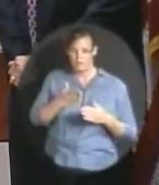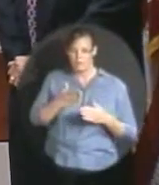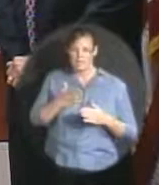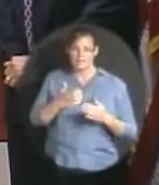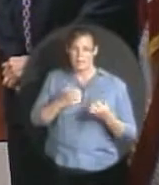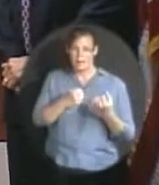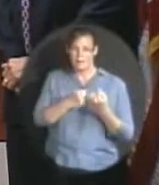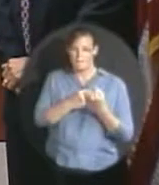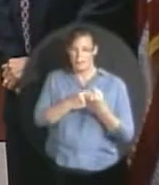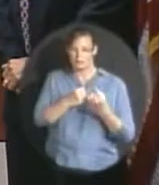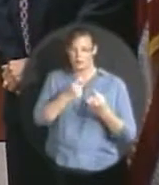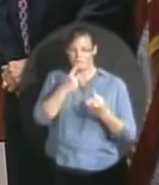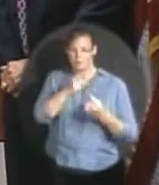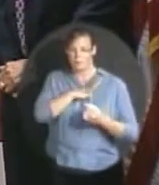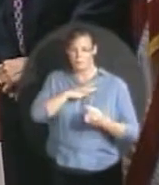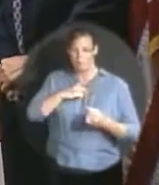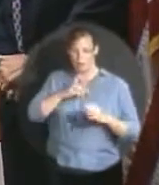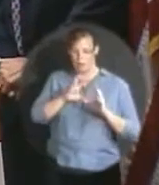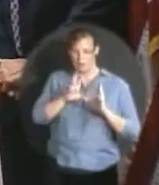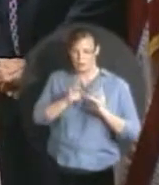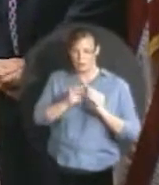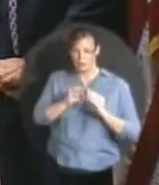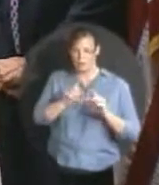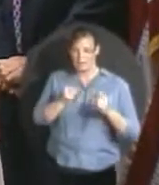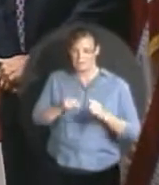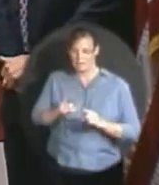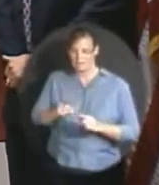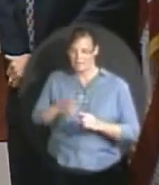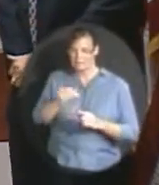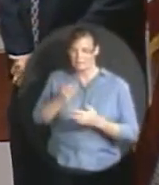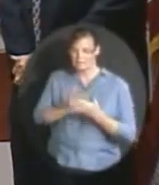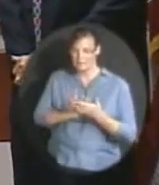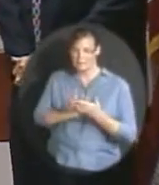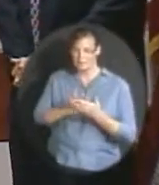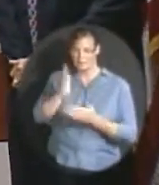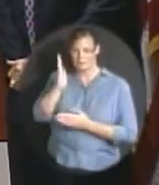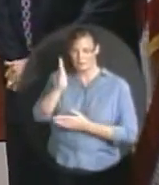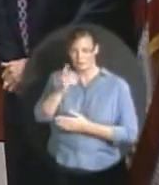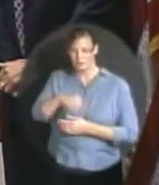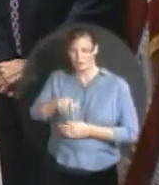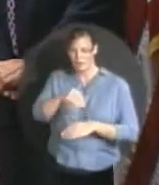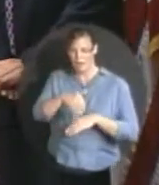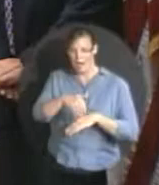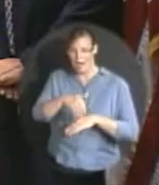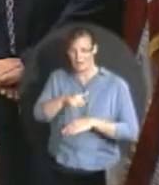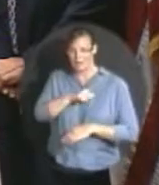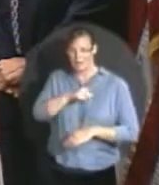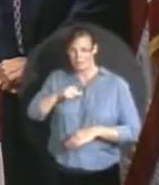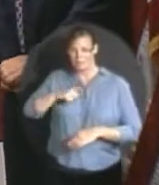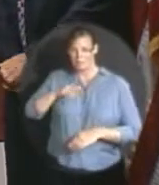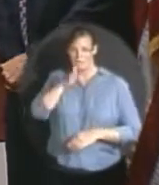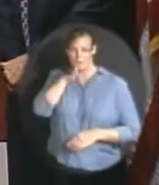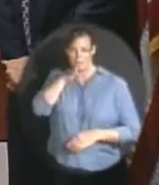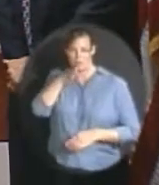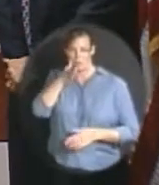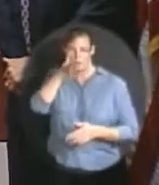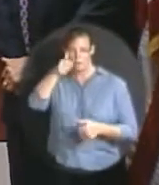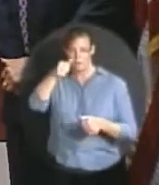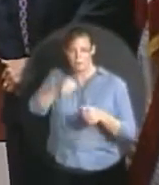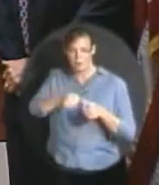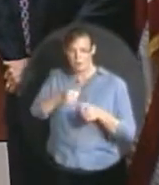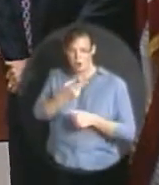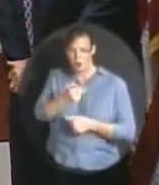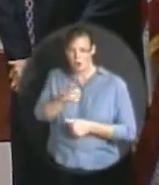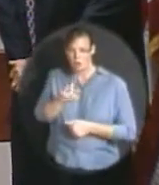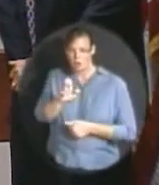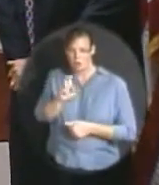for the board at community events and gave some stirring speeches. For those of you who were at the legislative breakfast, you'll recall